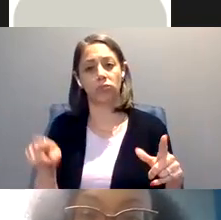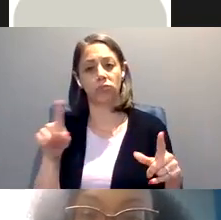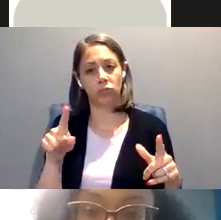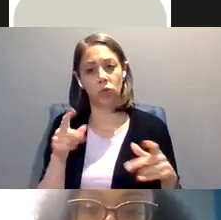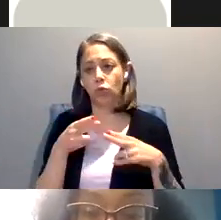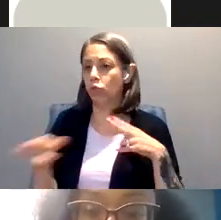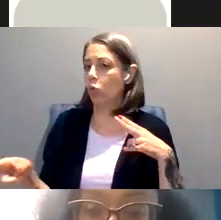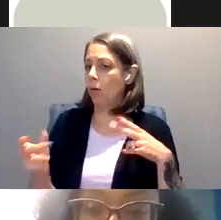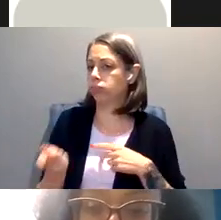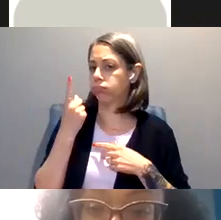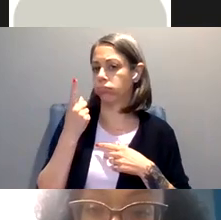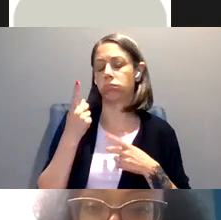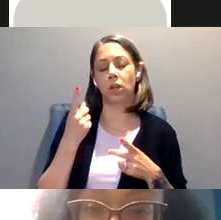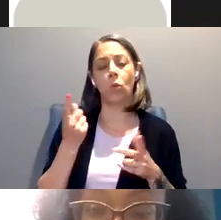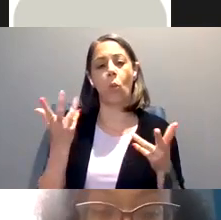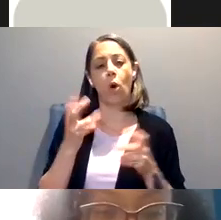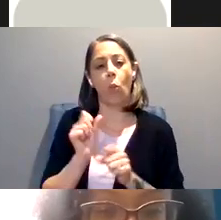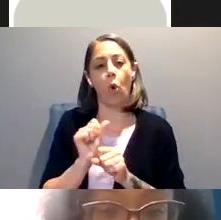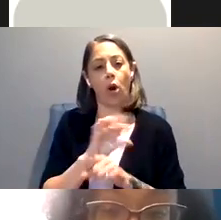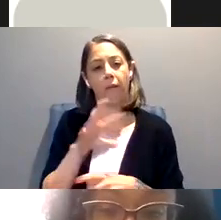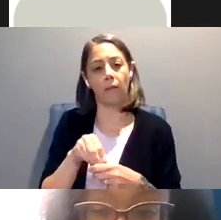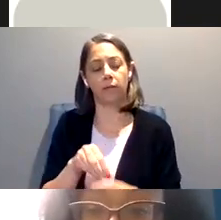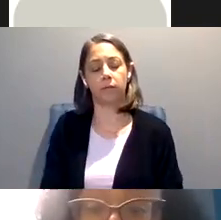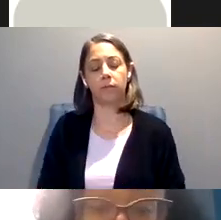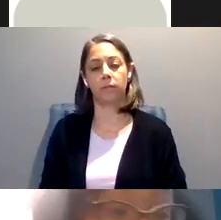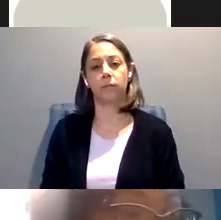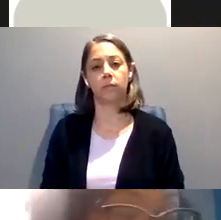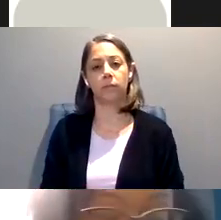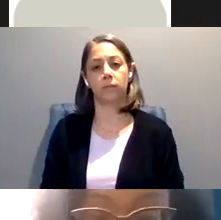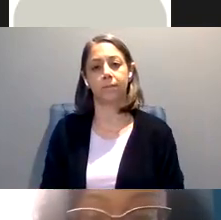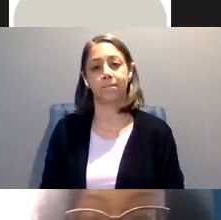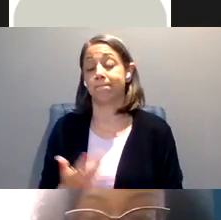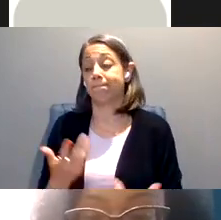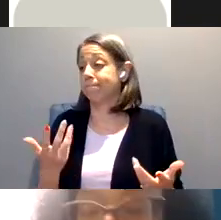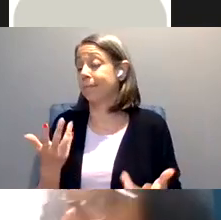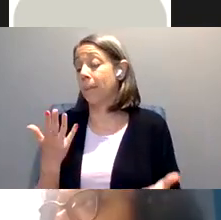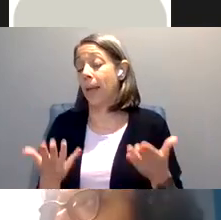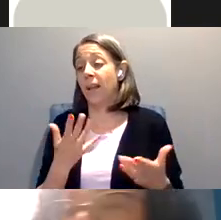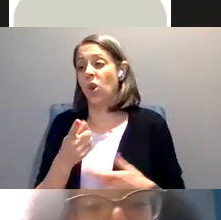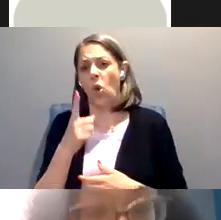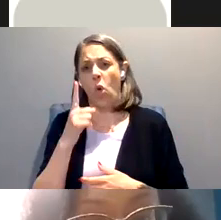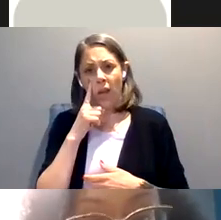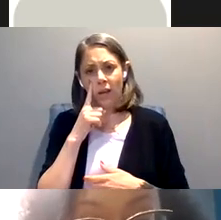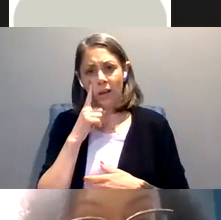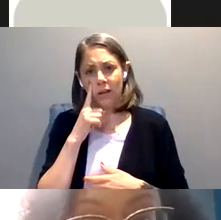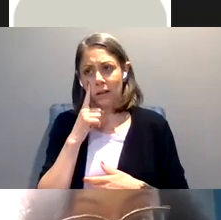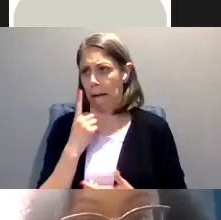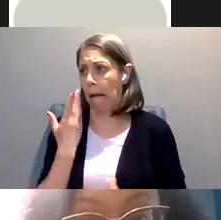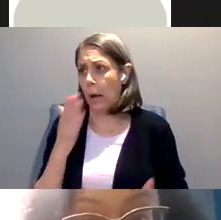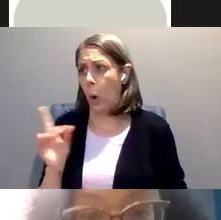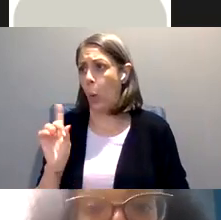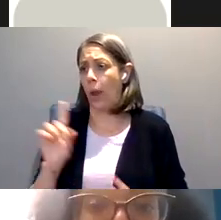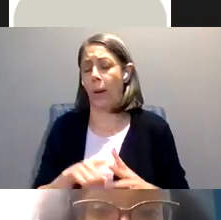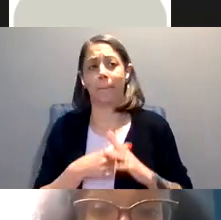of what that kind of work involved. And again, you might be thinking, I wouldn't know where to begin. Where